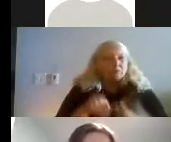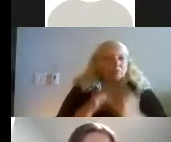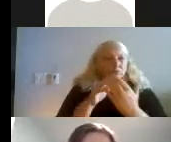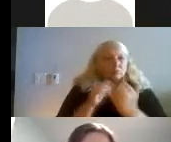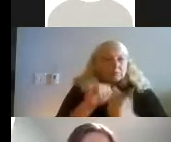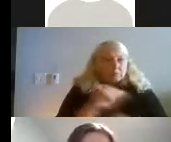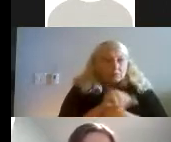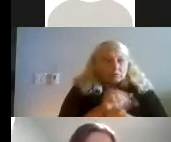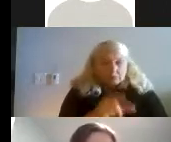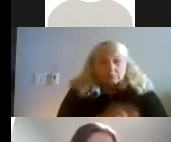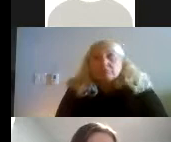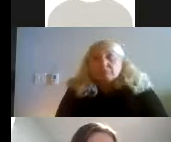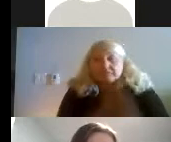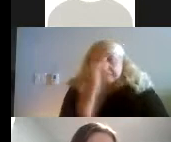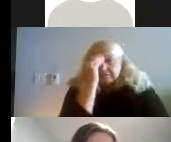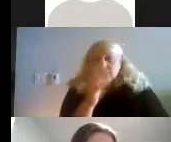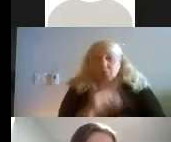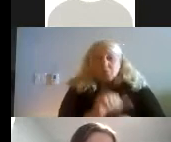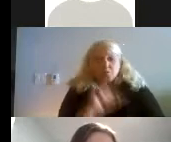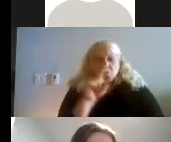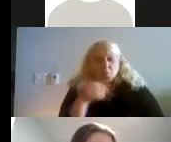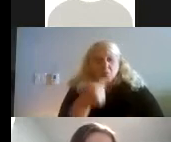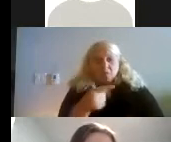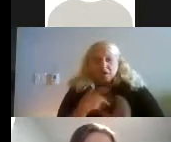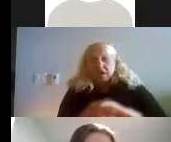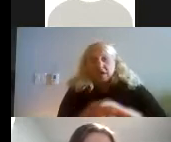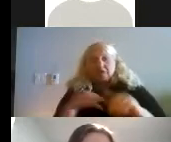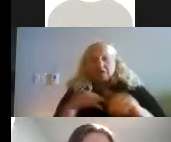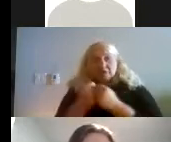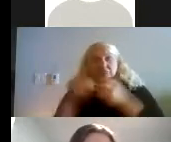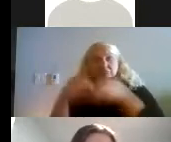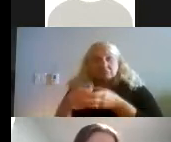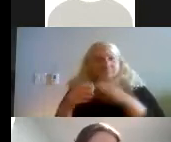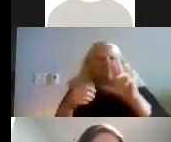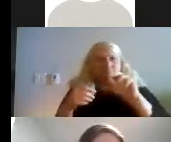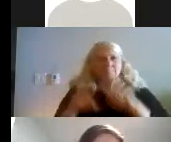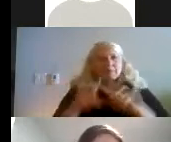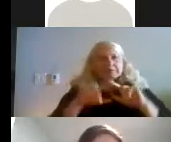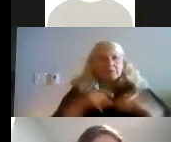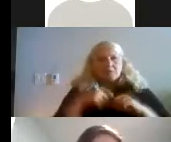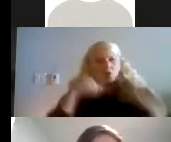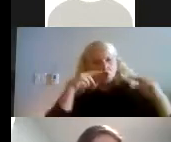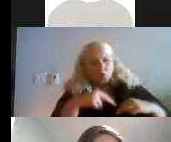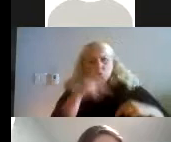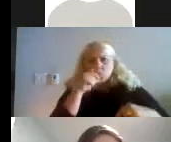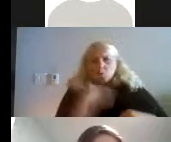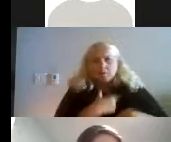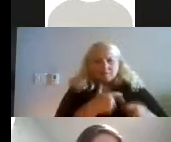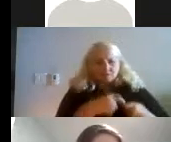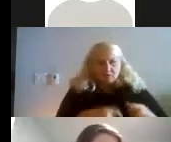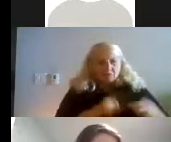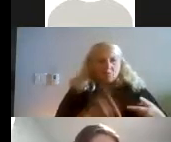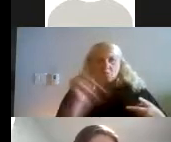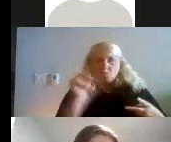not just outside of the team, but working on locating our positionality as a team, working on decolonizing ourselves